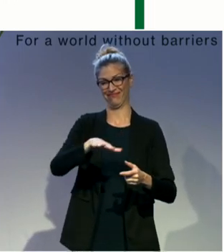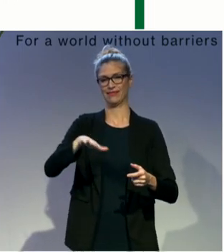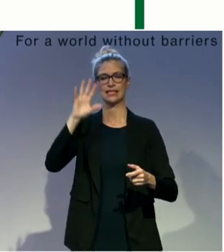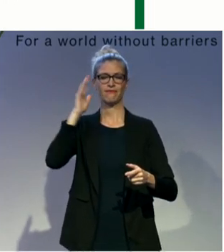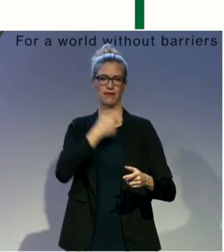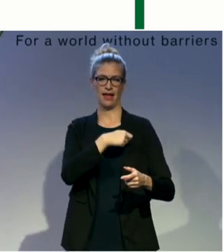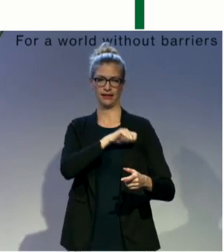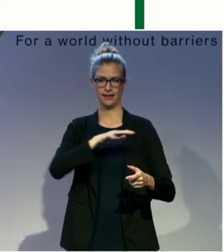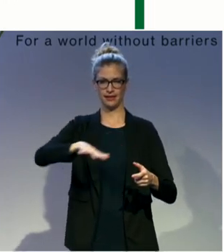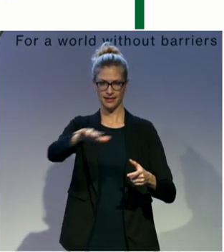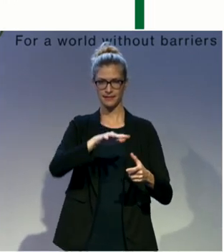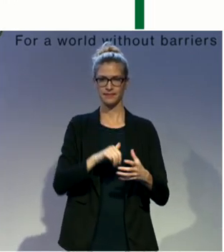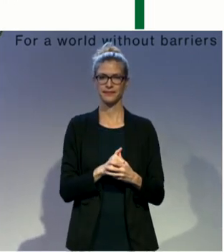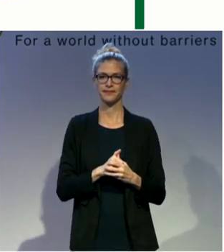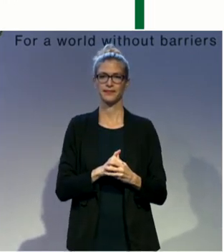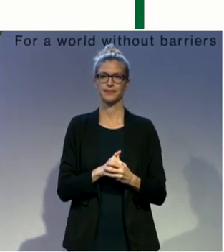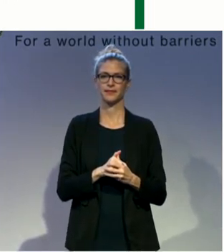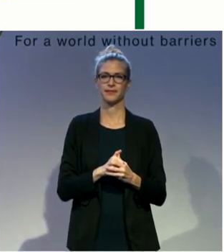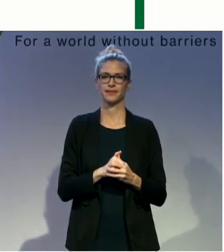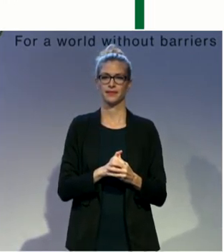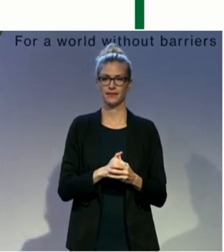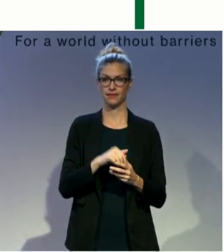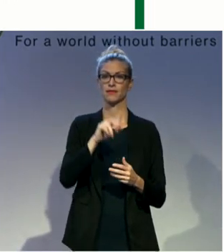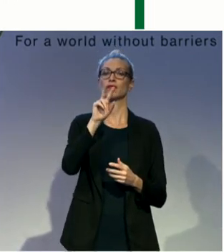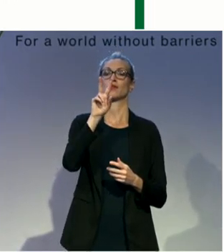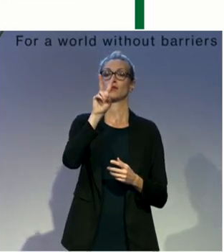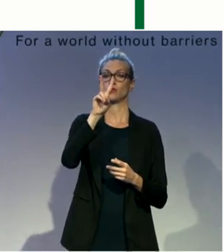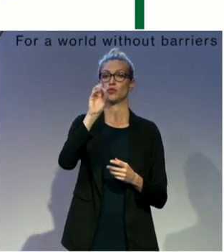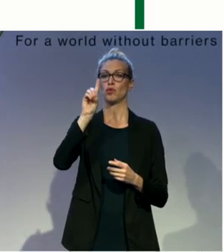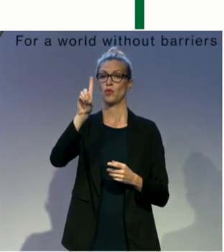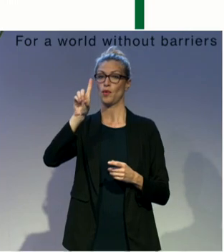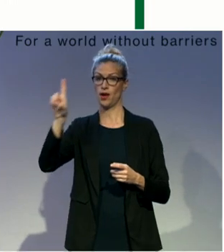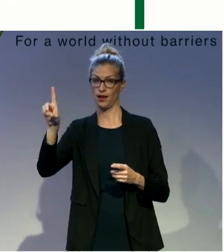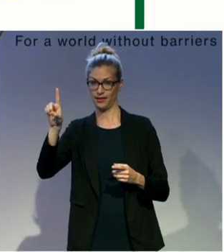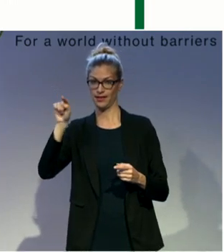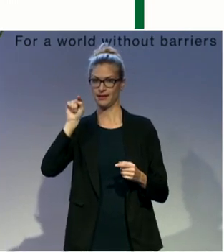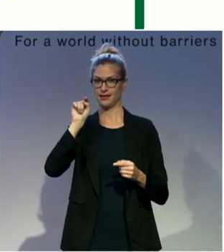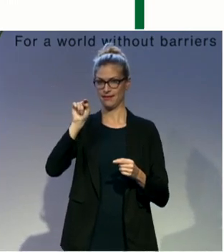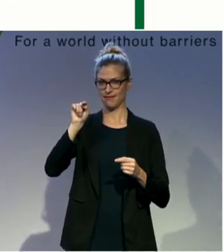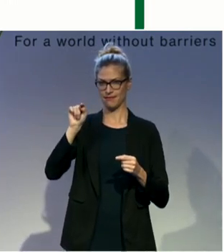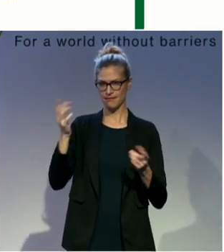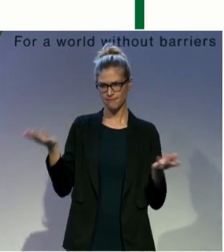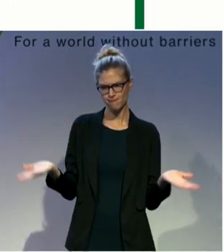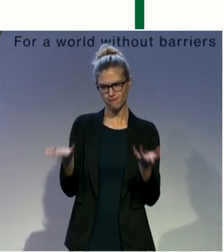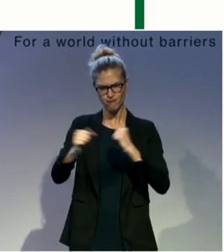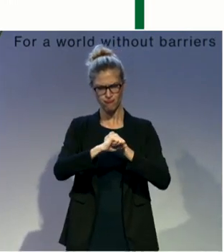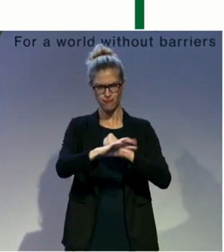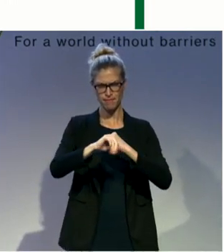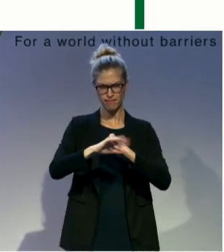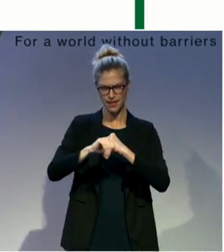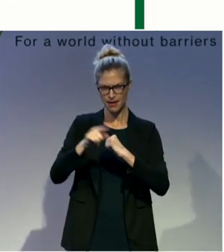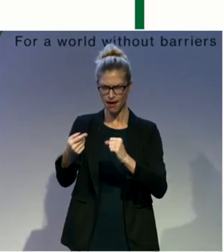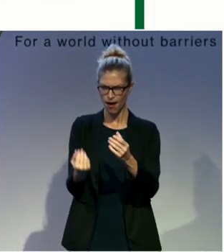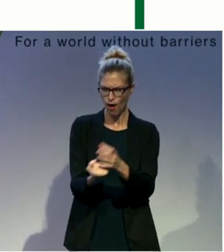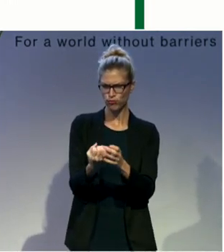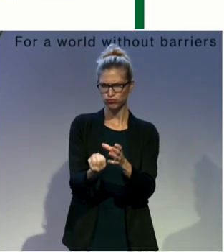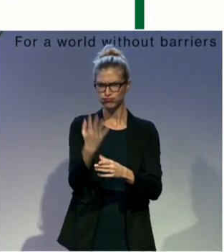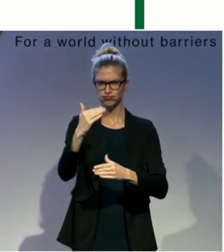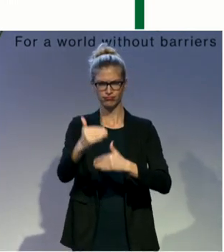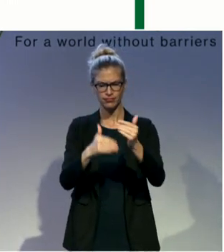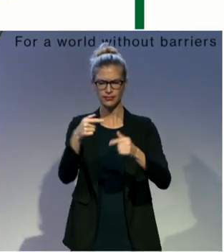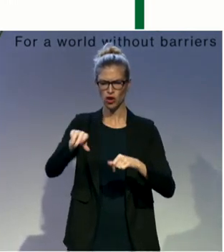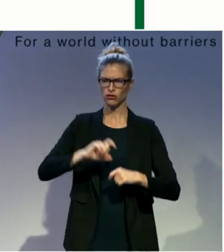we have been developing Mi Voto Cuenta, a campaign to raise people's awareness of the right